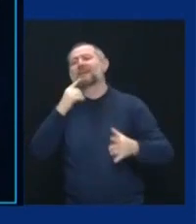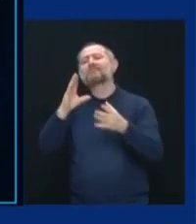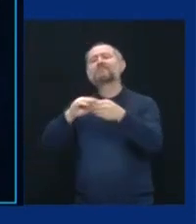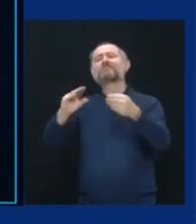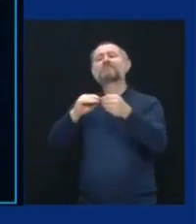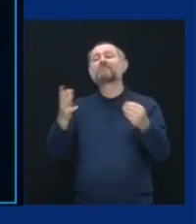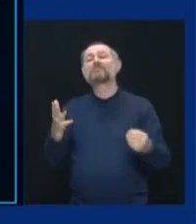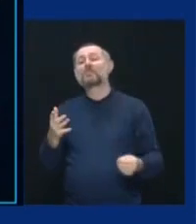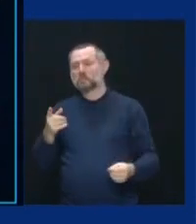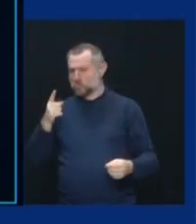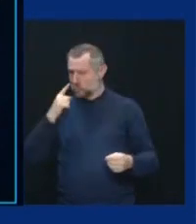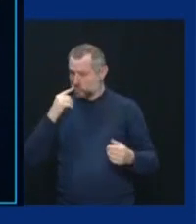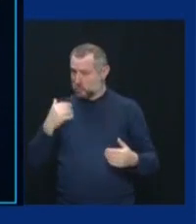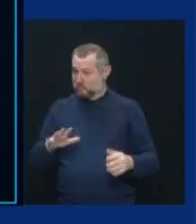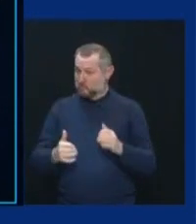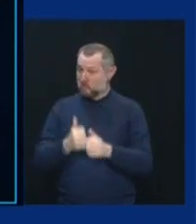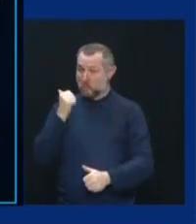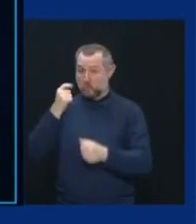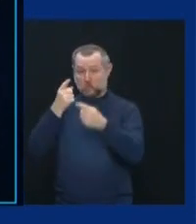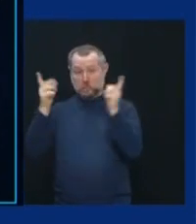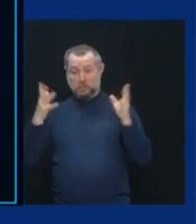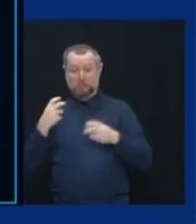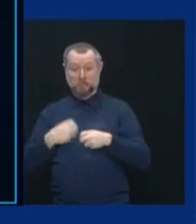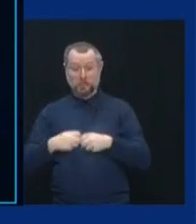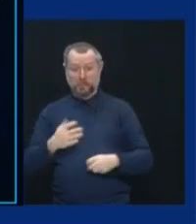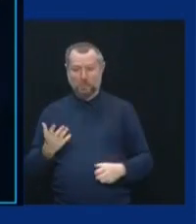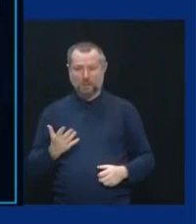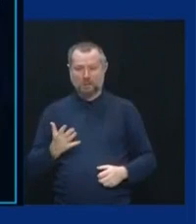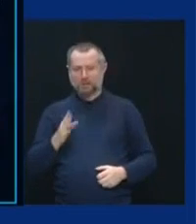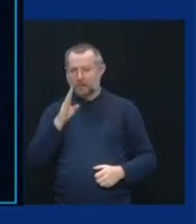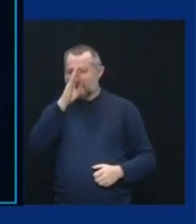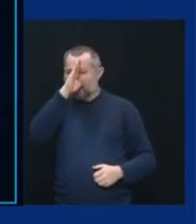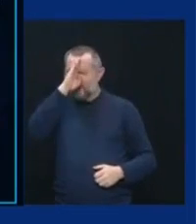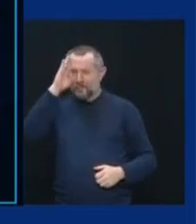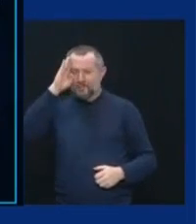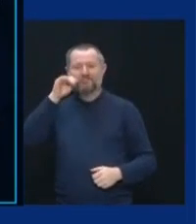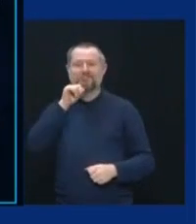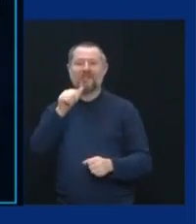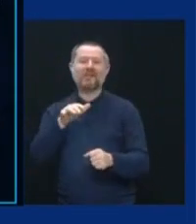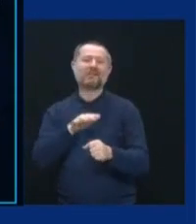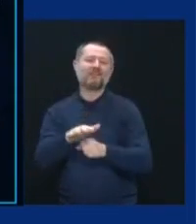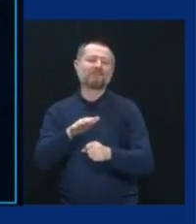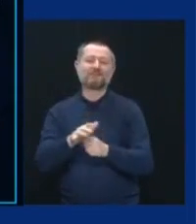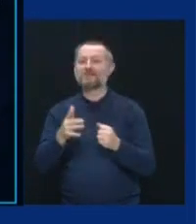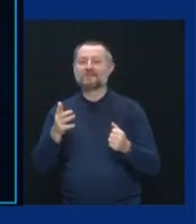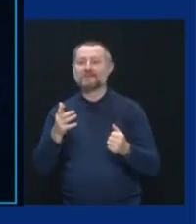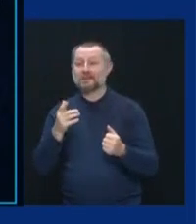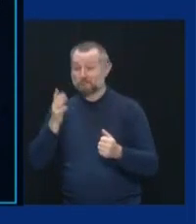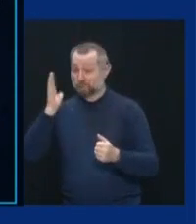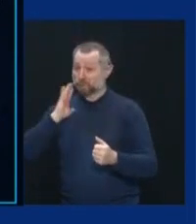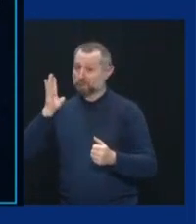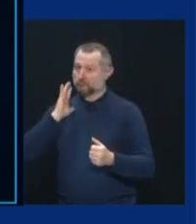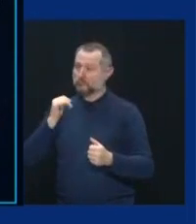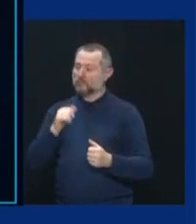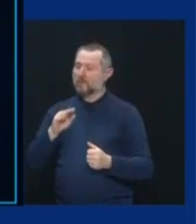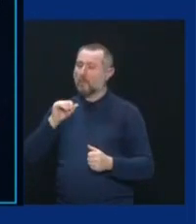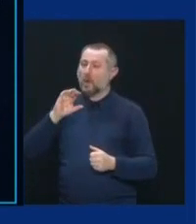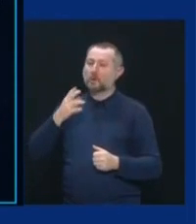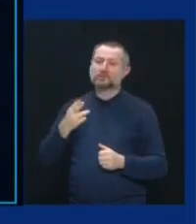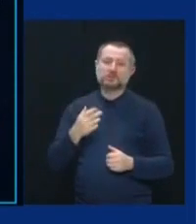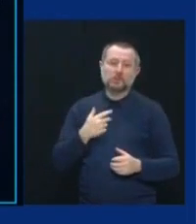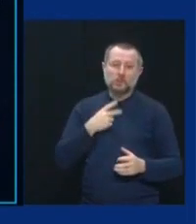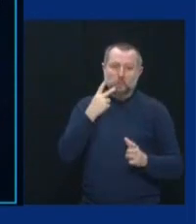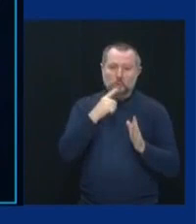need was hospital capacity. We sat here every day with the hospitalization chart. We were looking at up to